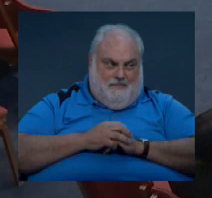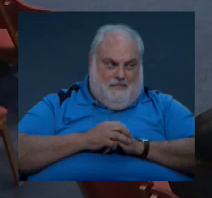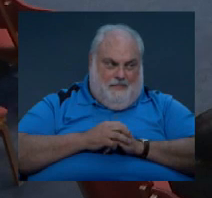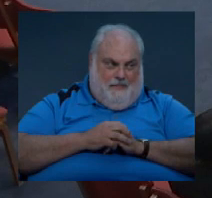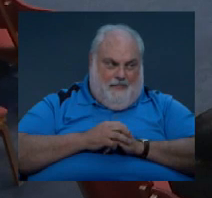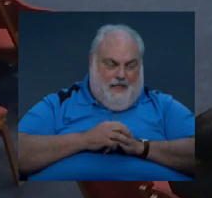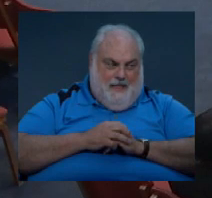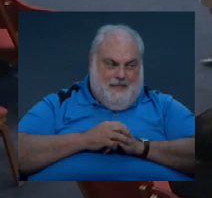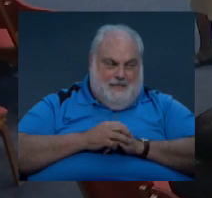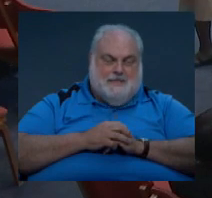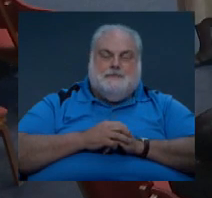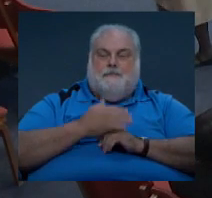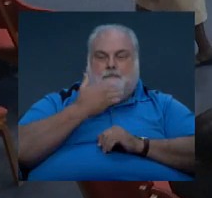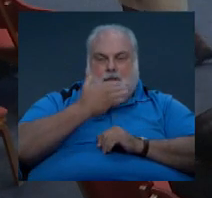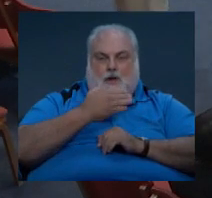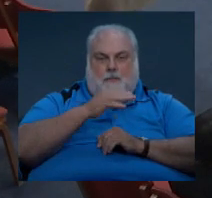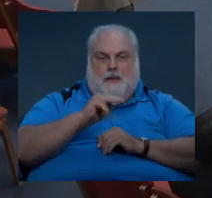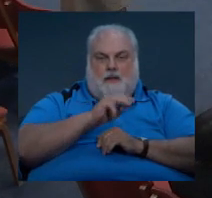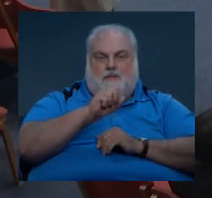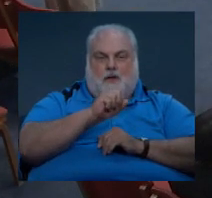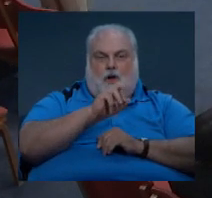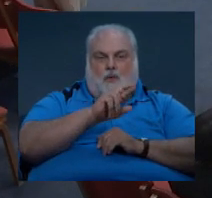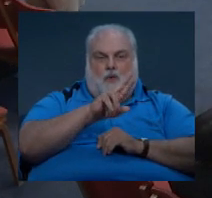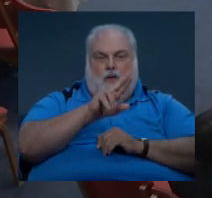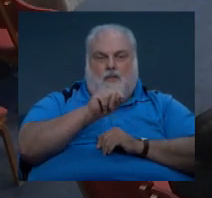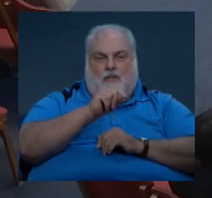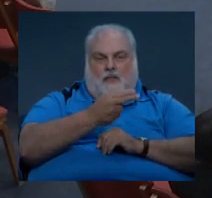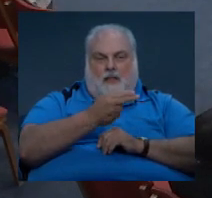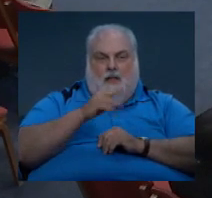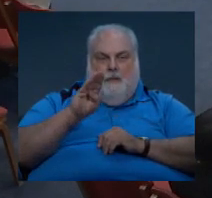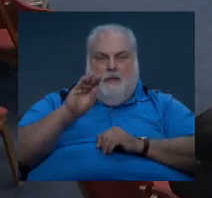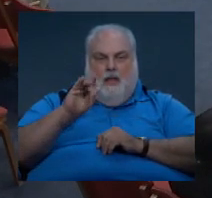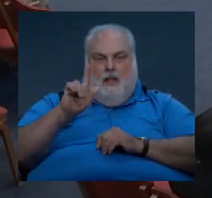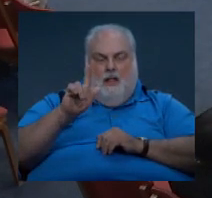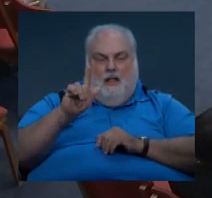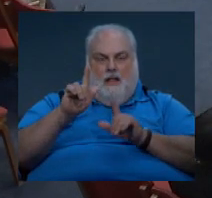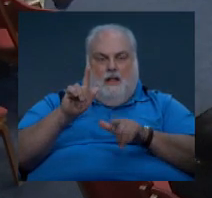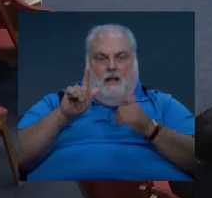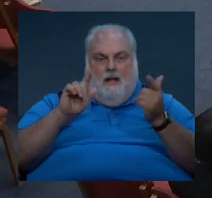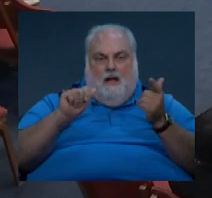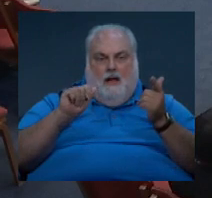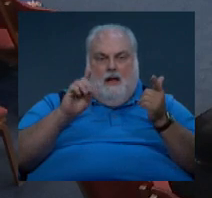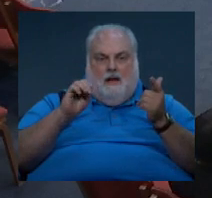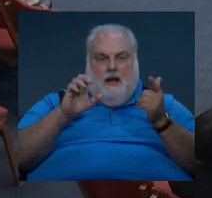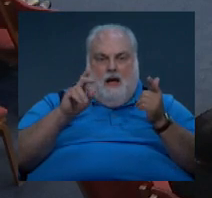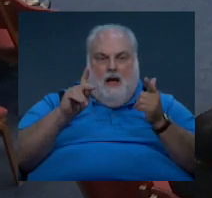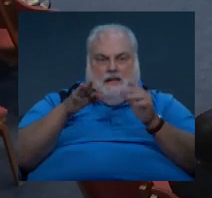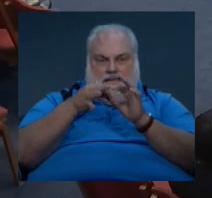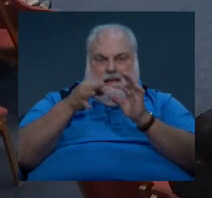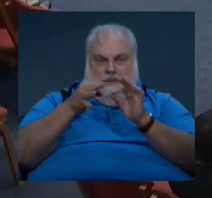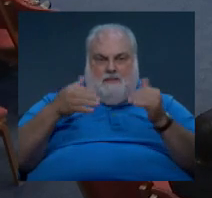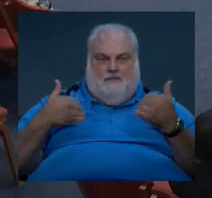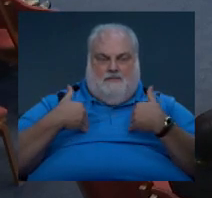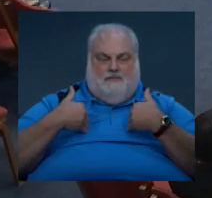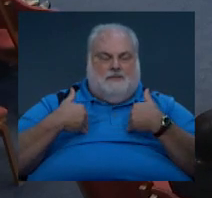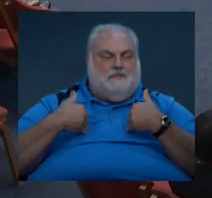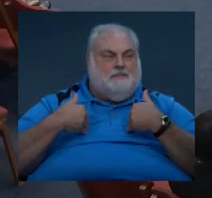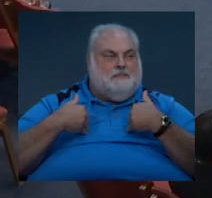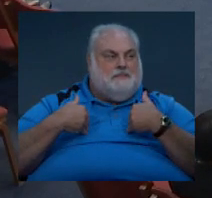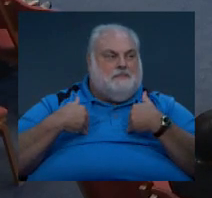Thank you so much, Ms. Ruth Bell. Director Eckhart, did you have a question? You have a statement. Yes,